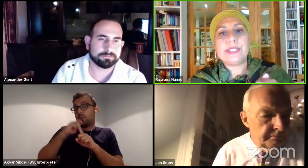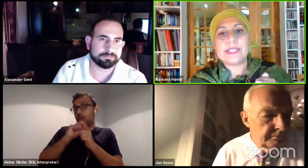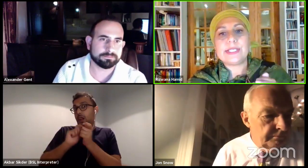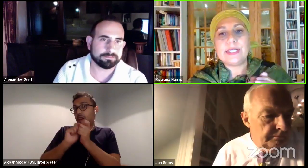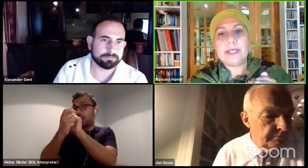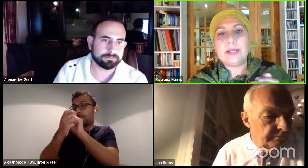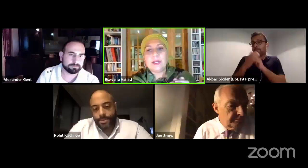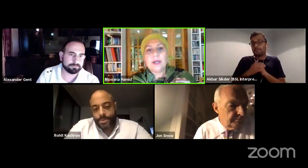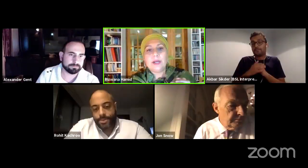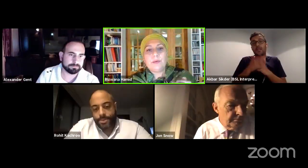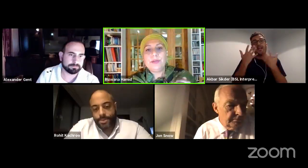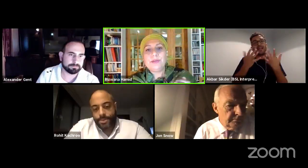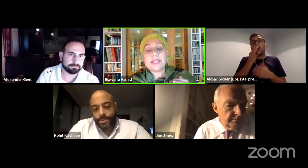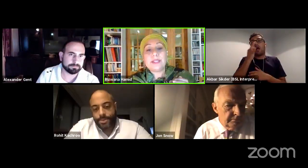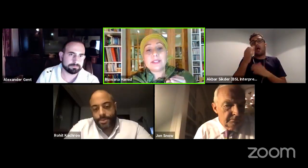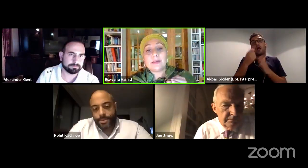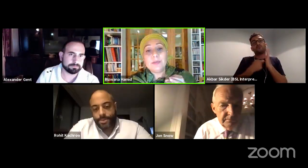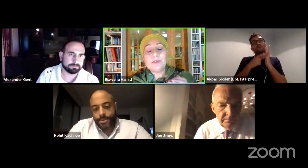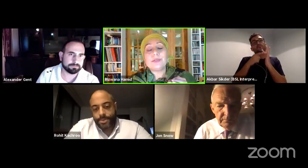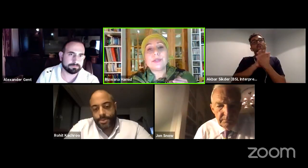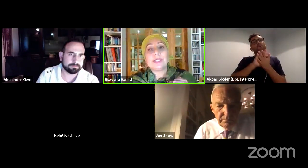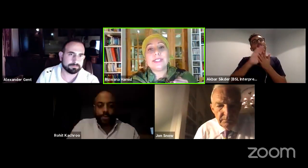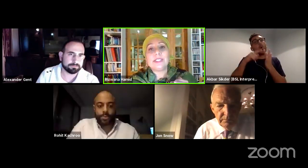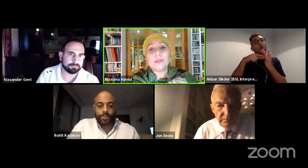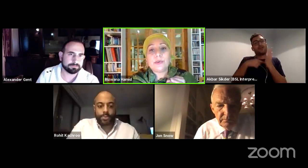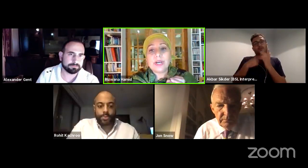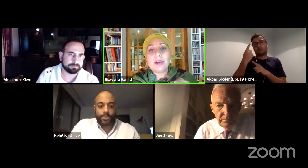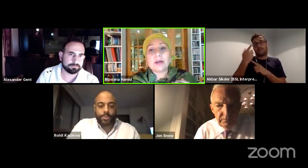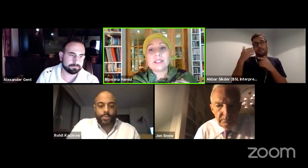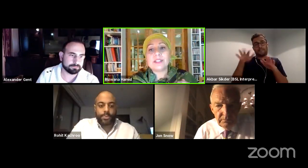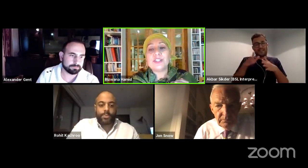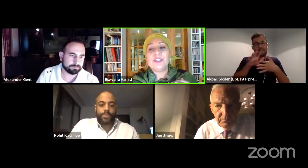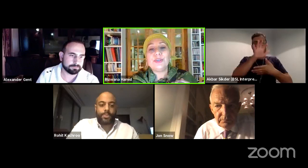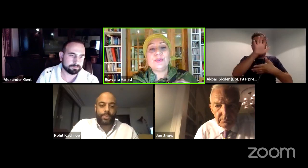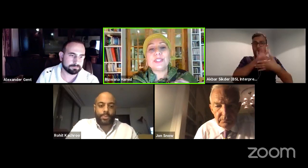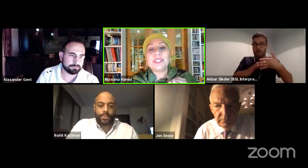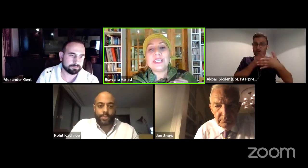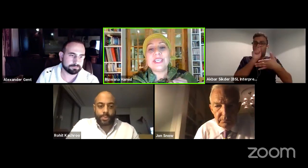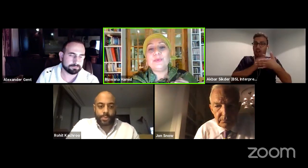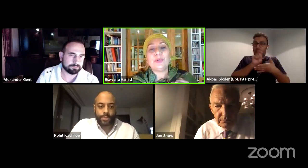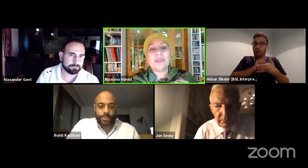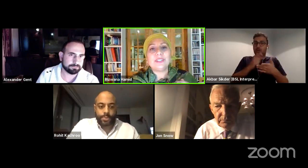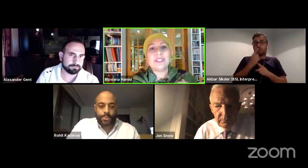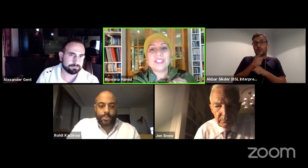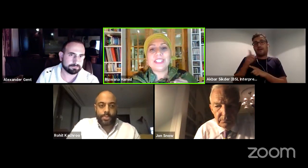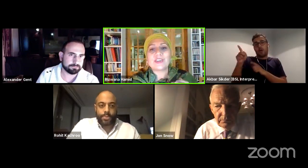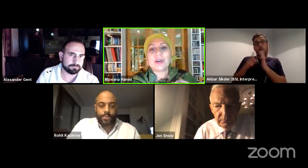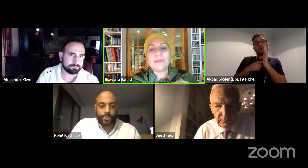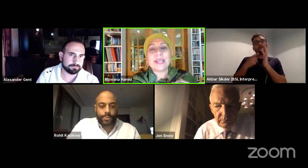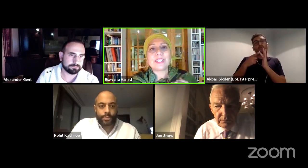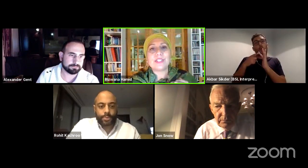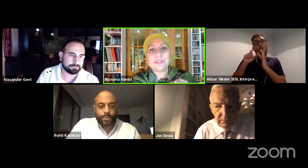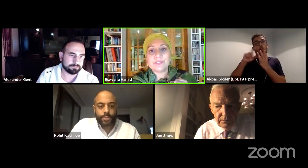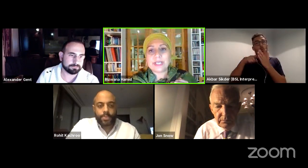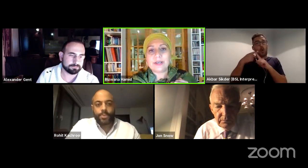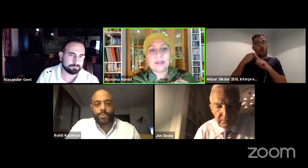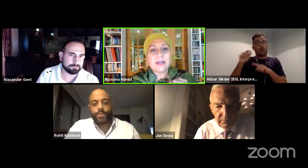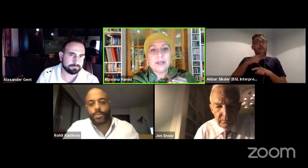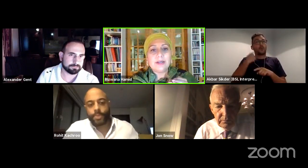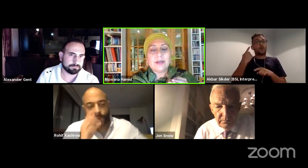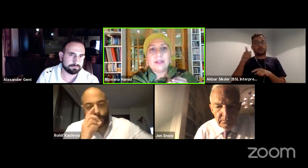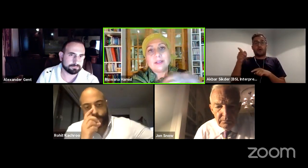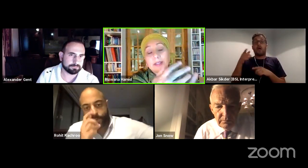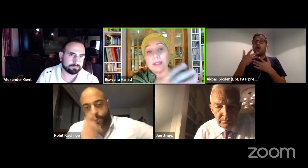in 2016, when you said that some news organizations were reluctant to use the T word to describe the actions of her